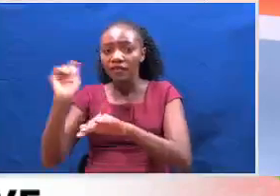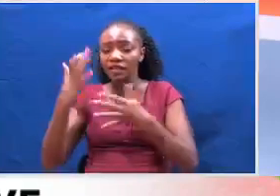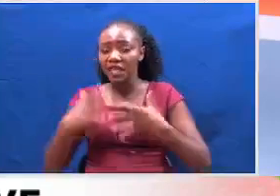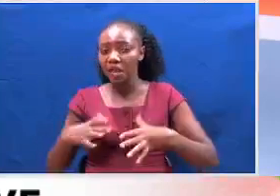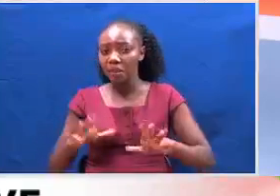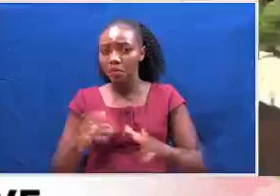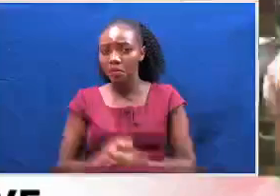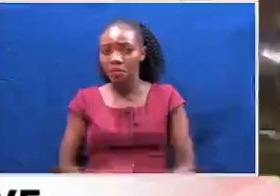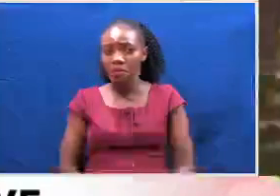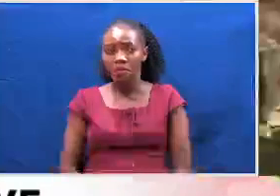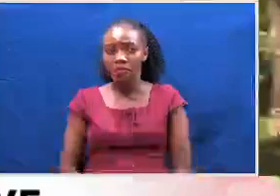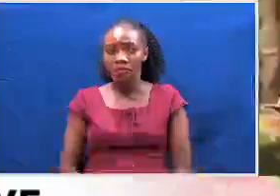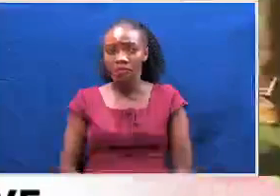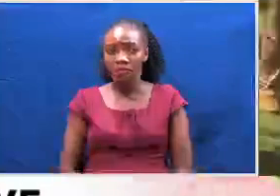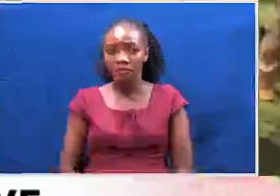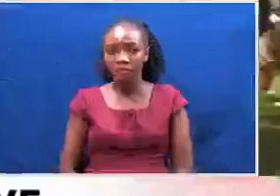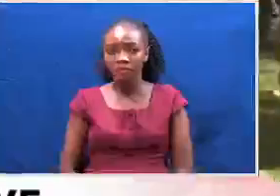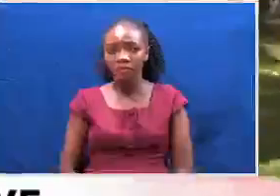Kenyans.